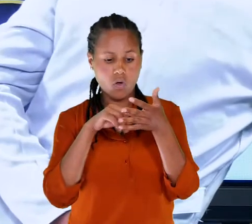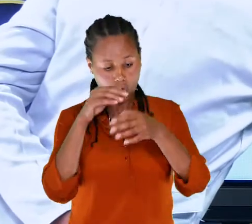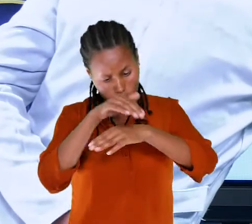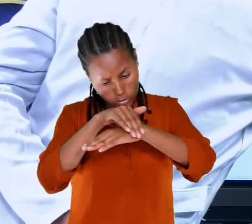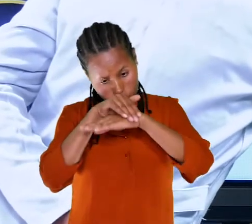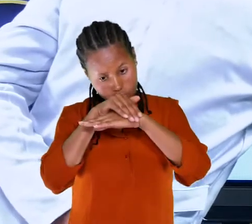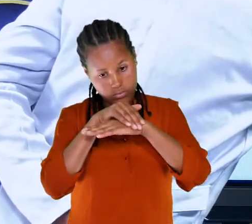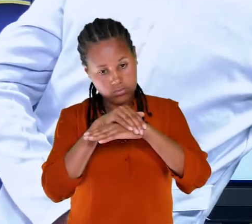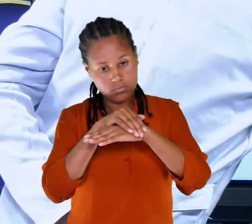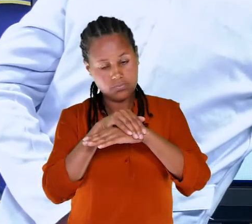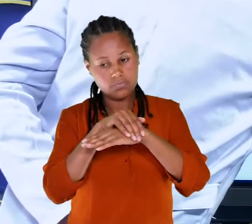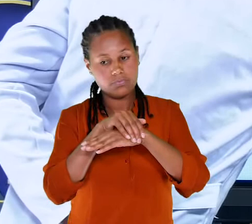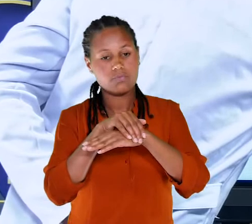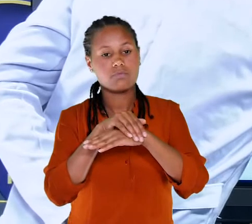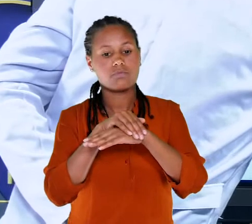English.